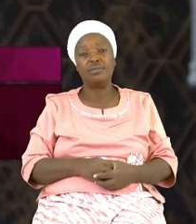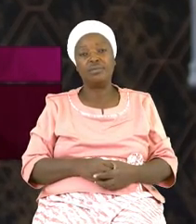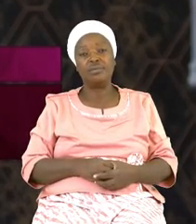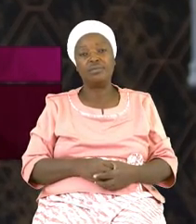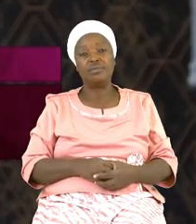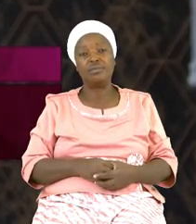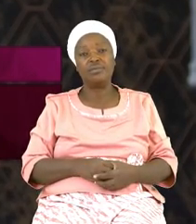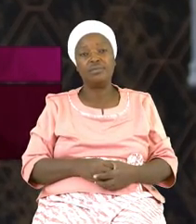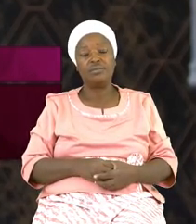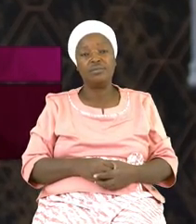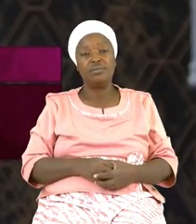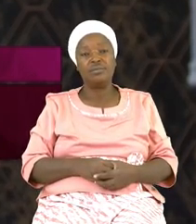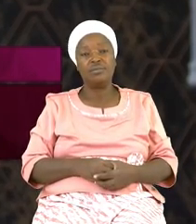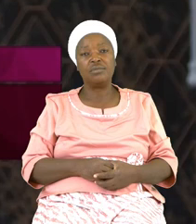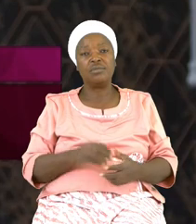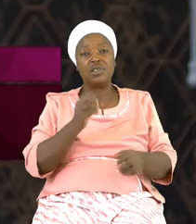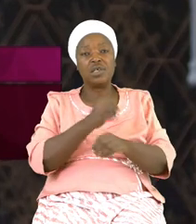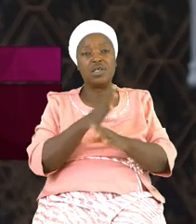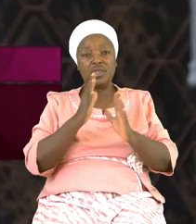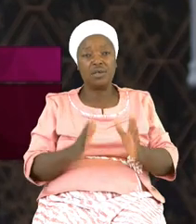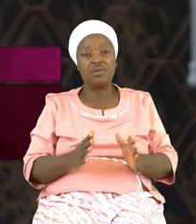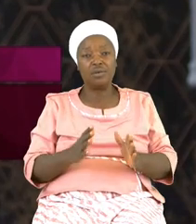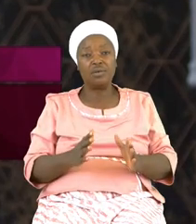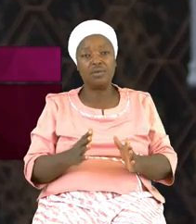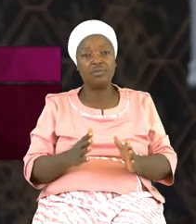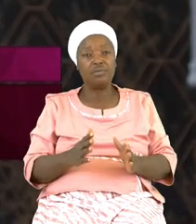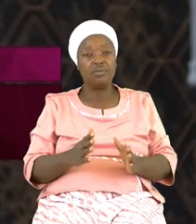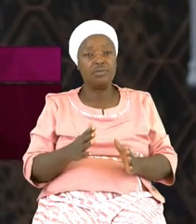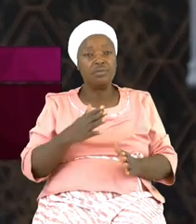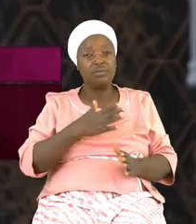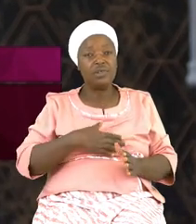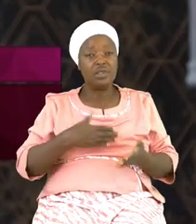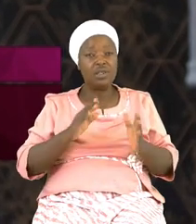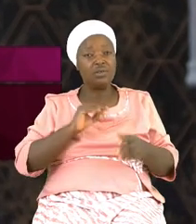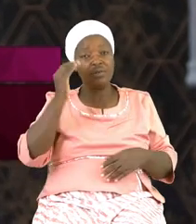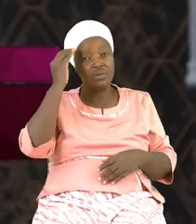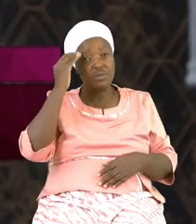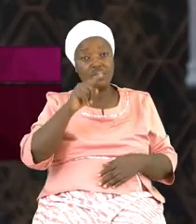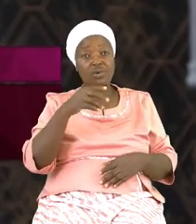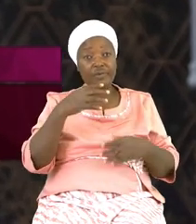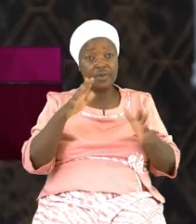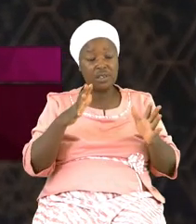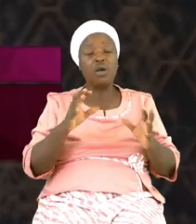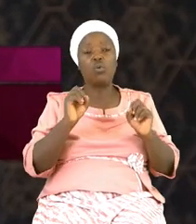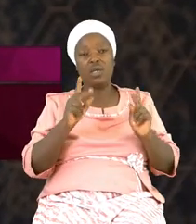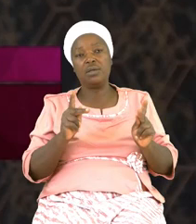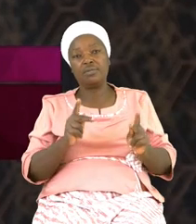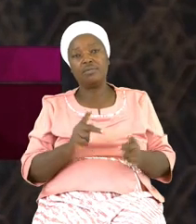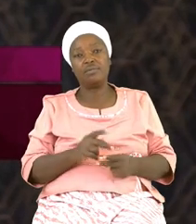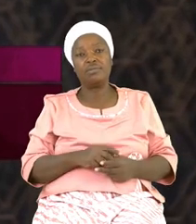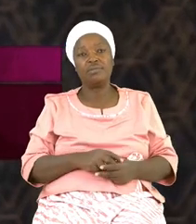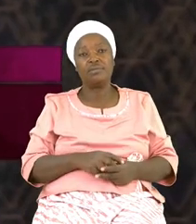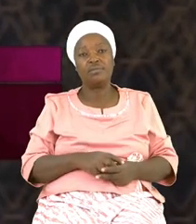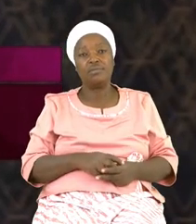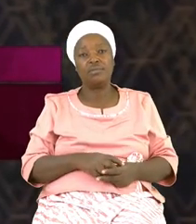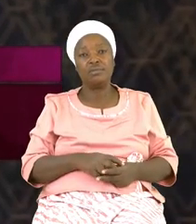Counselors, I'm not seeing your hand. Are you true? You are true there? Okay. You